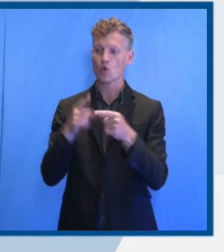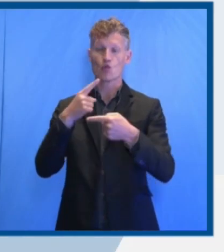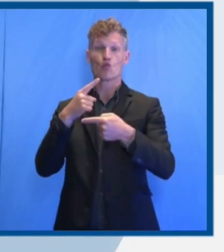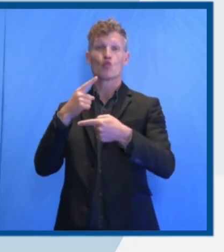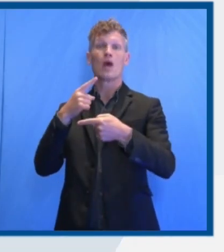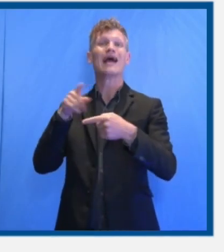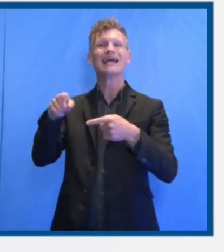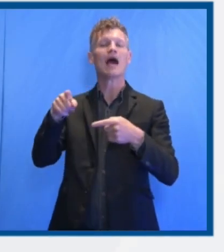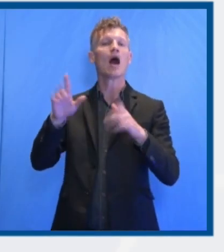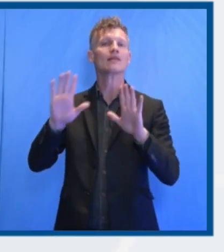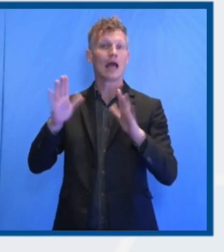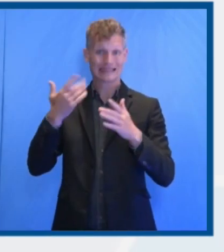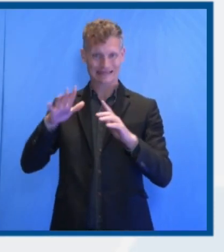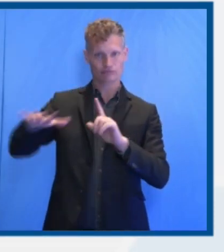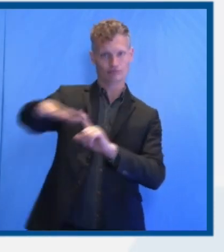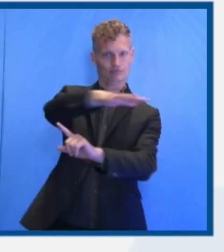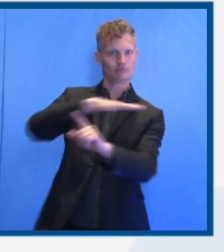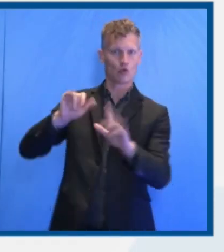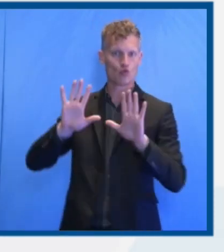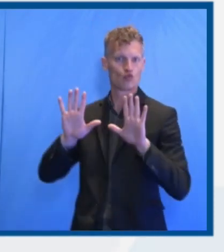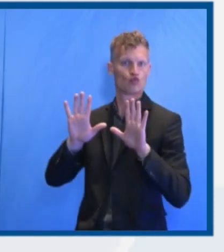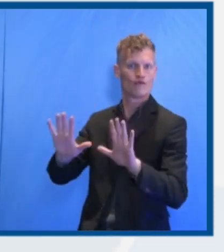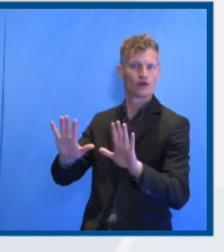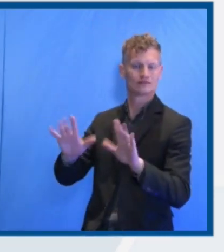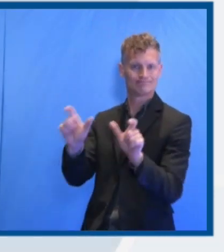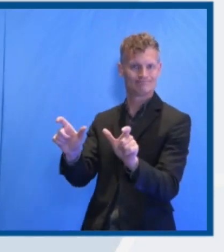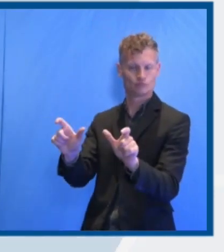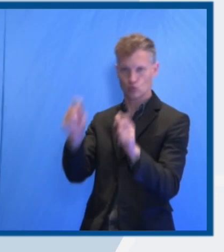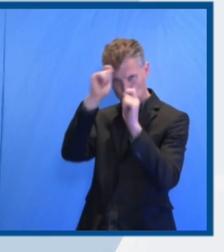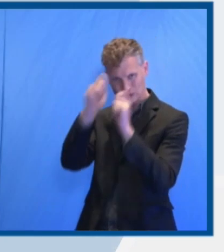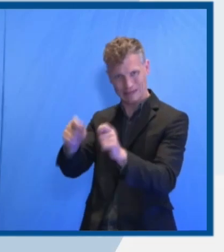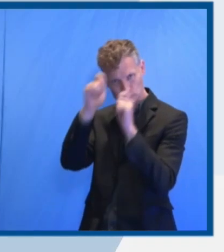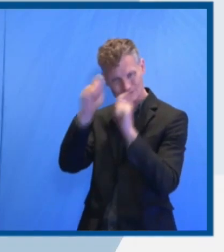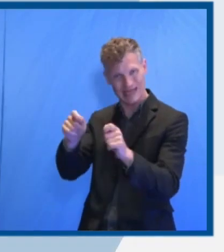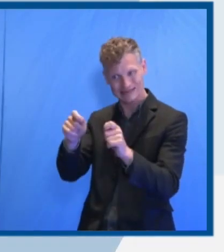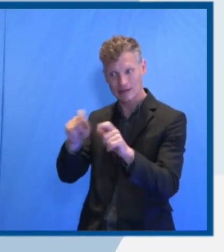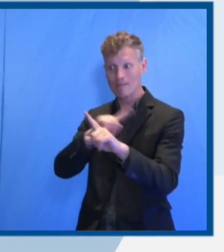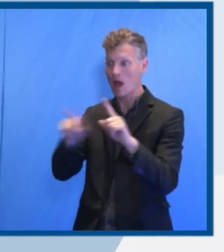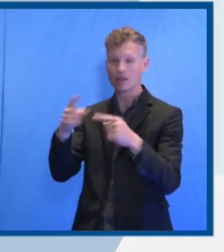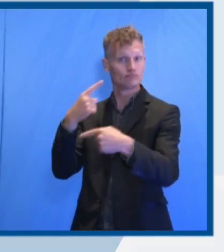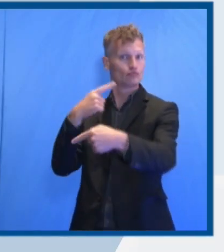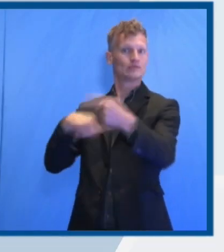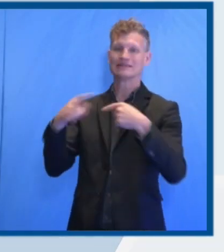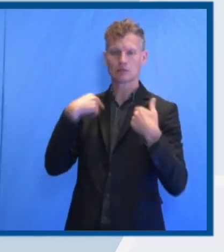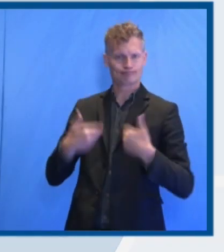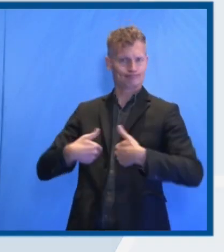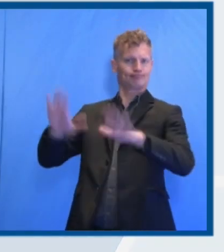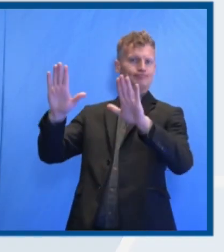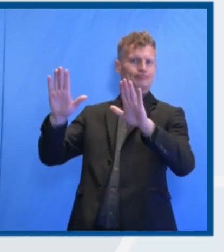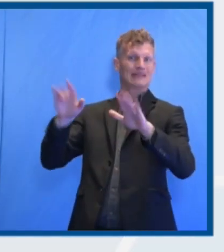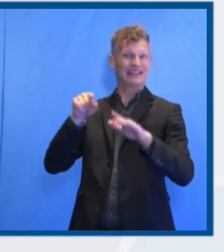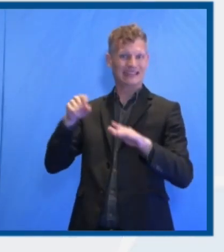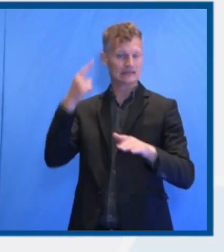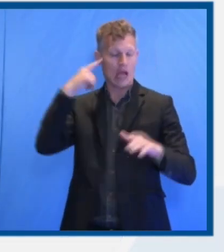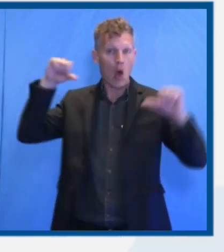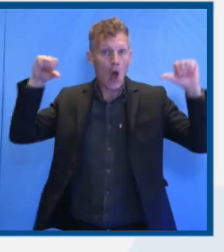they're in a corner because COVID has actually killed their tourism industry, which was the backbone of their economy. So they really